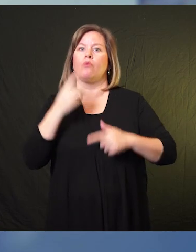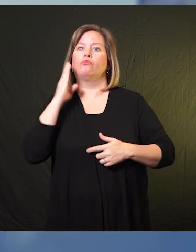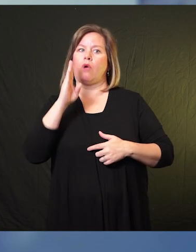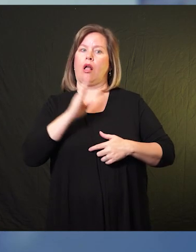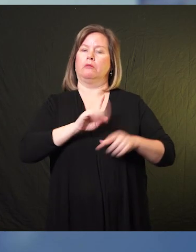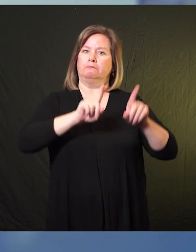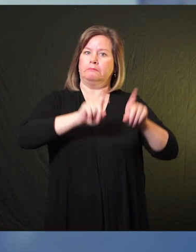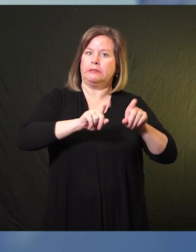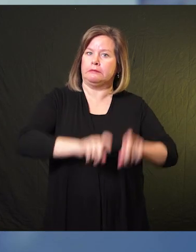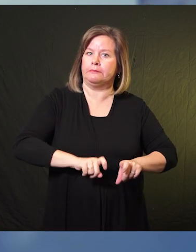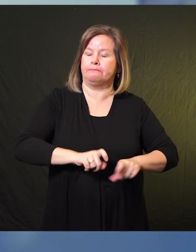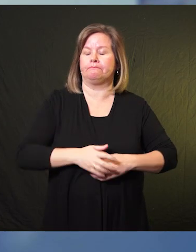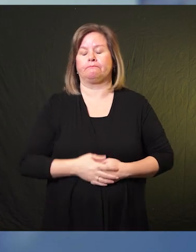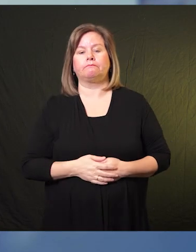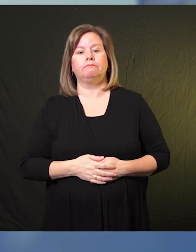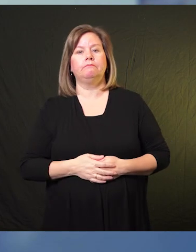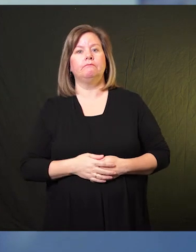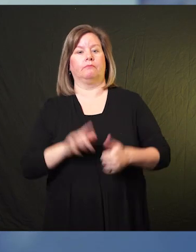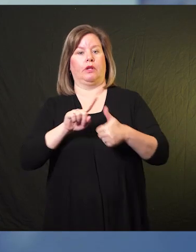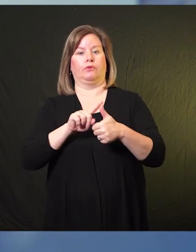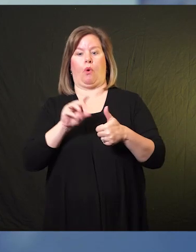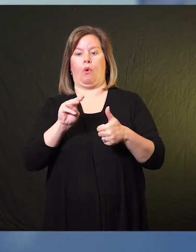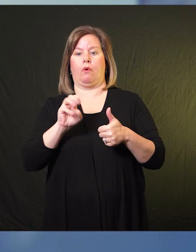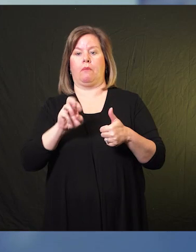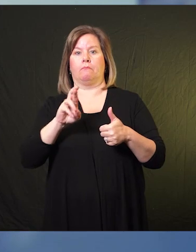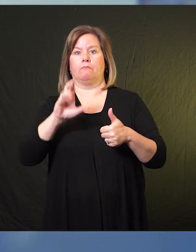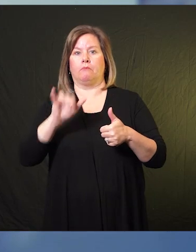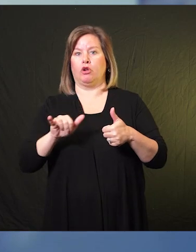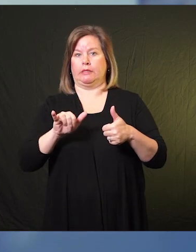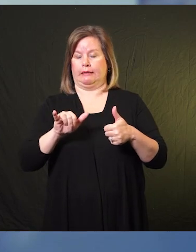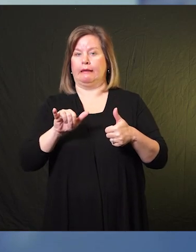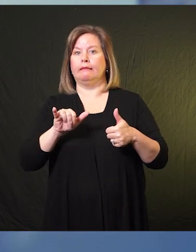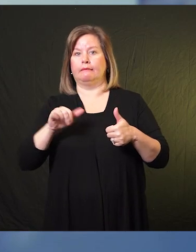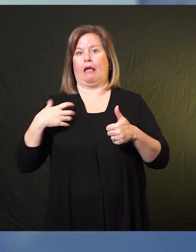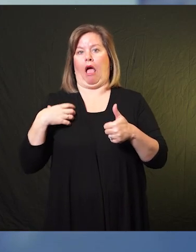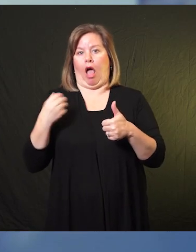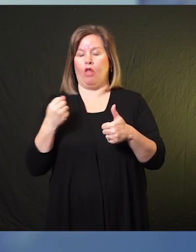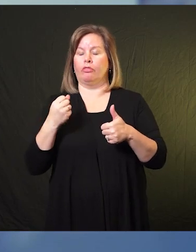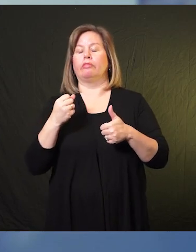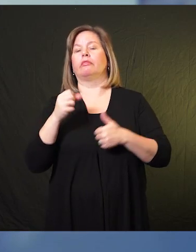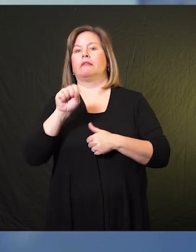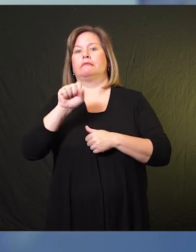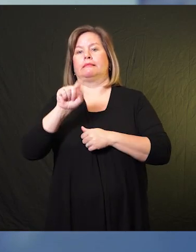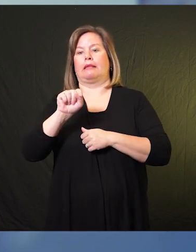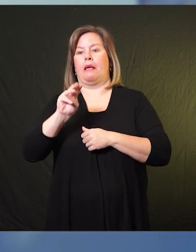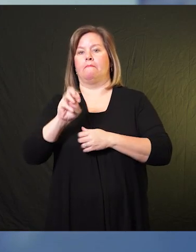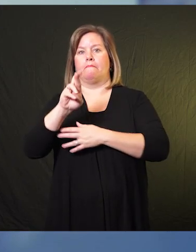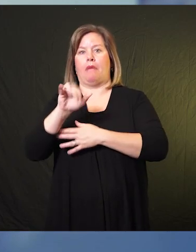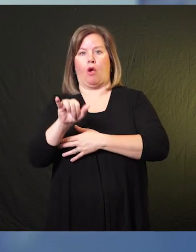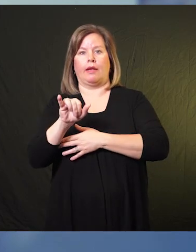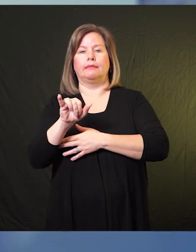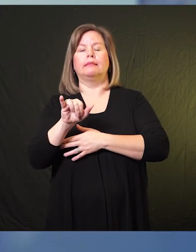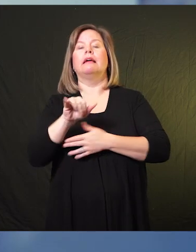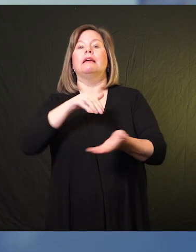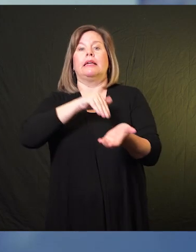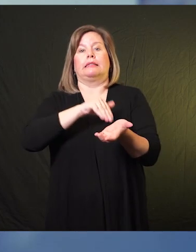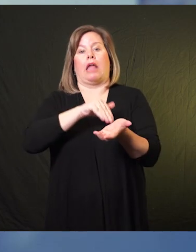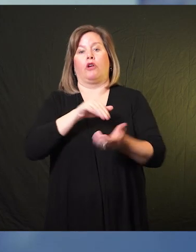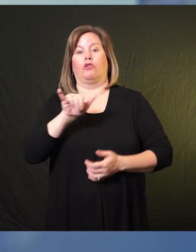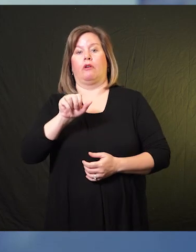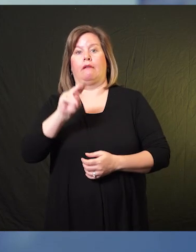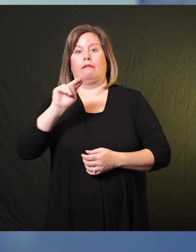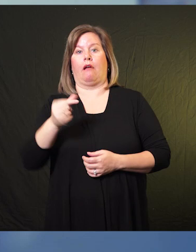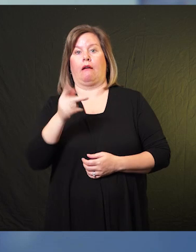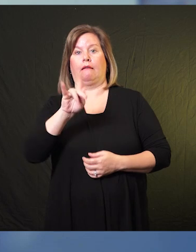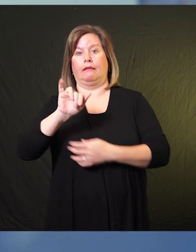call out the good people at Mercy Health St. Mary's. Dr. Young Kim and his team have been amazing to work with in expanding